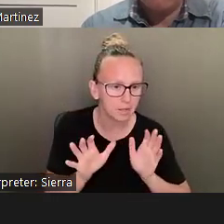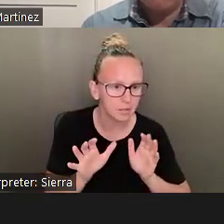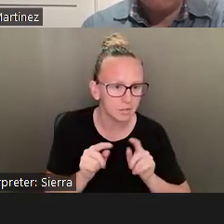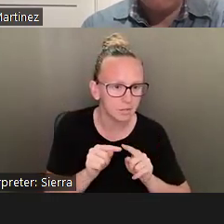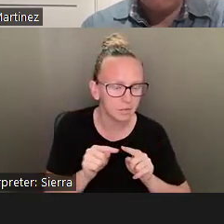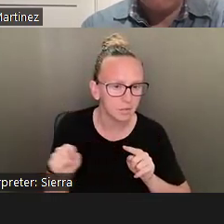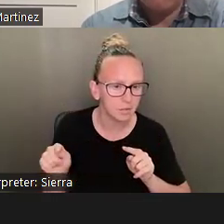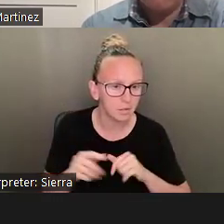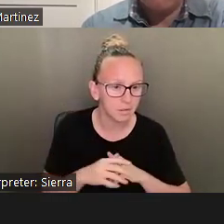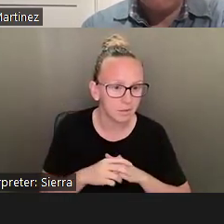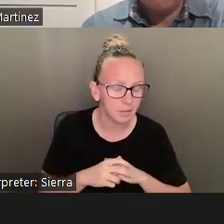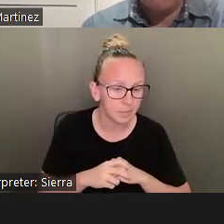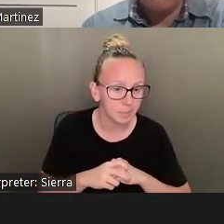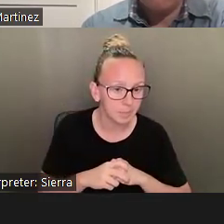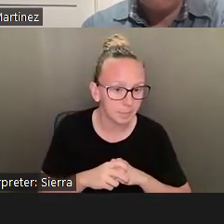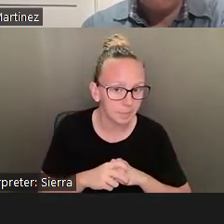Wow.